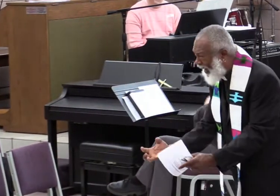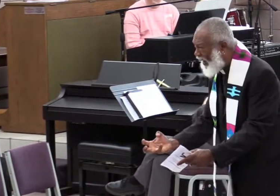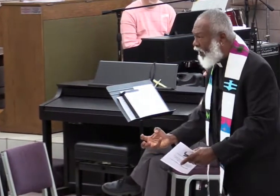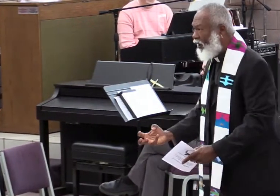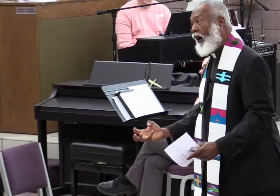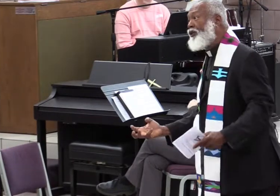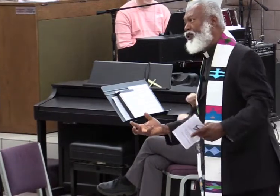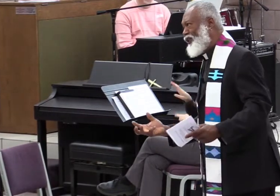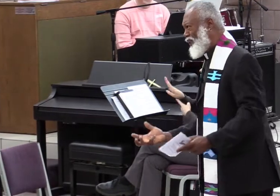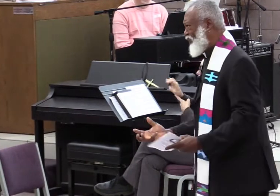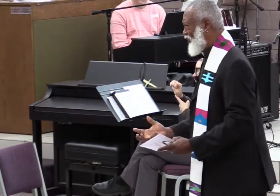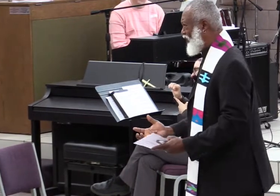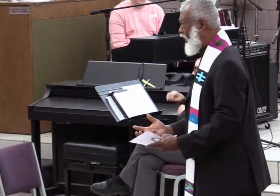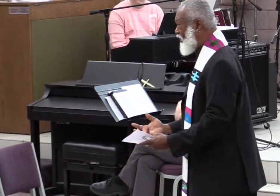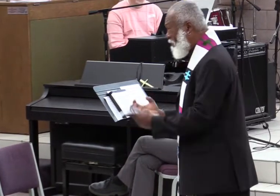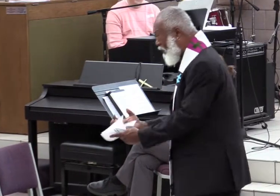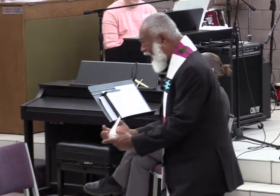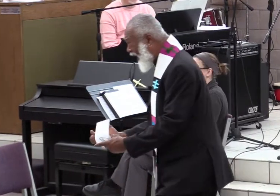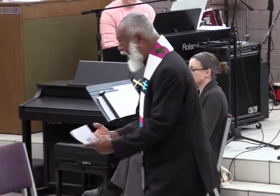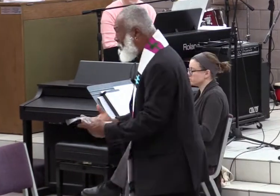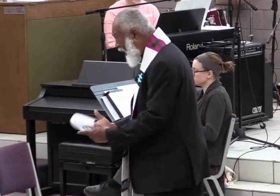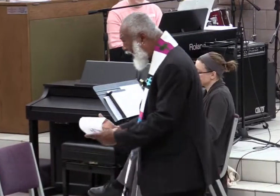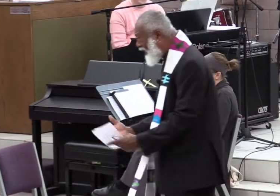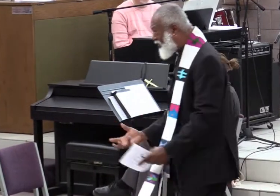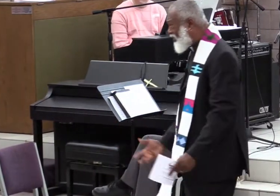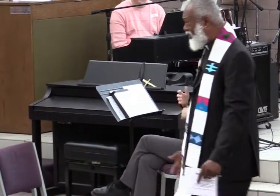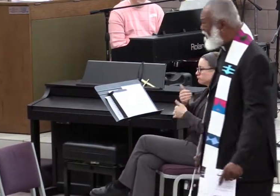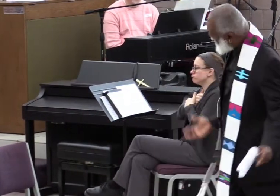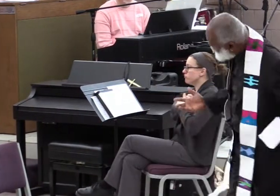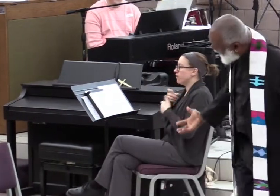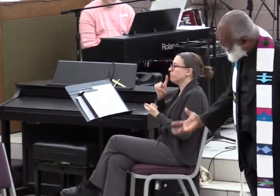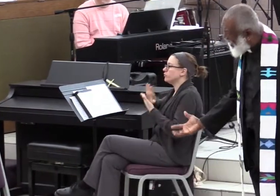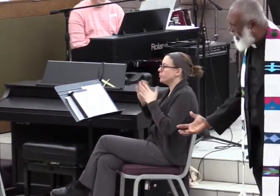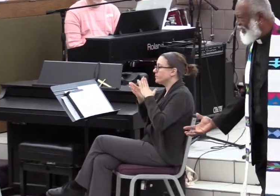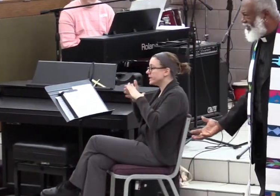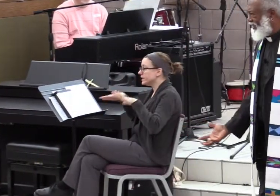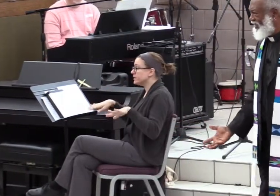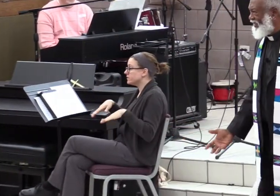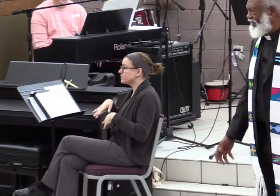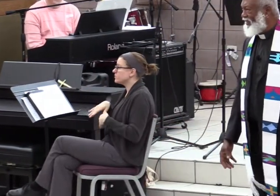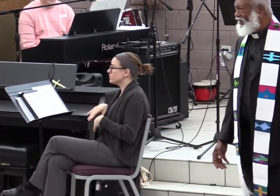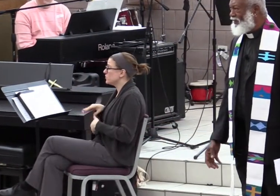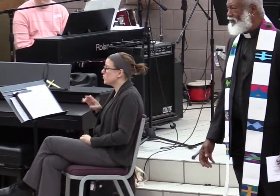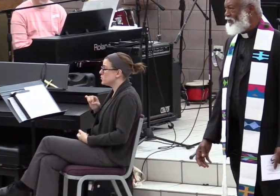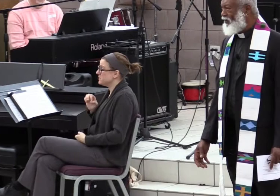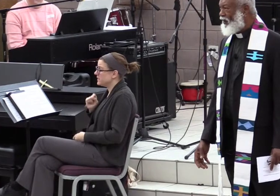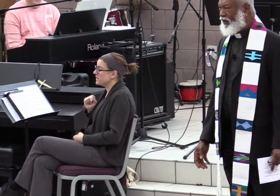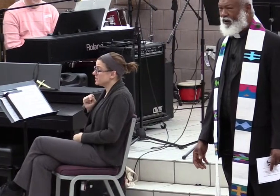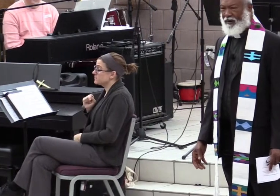be unconditional love, to be peace, to be it.